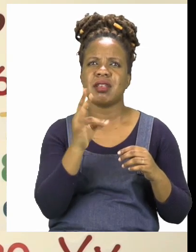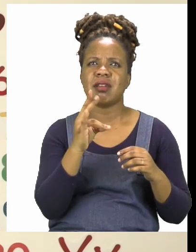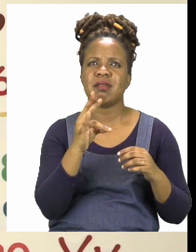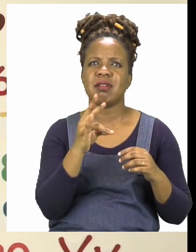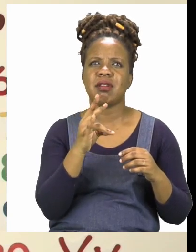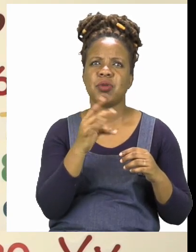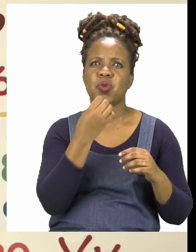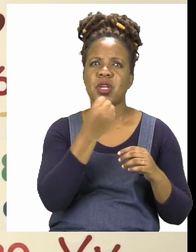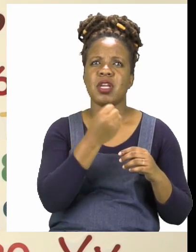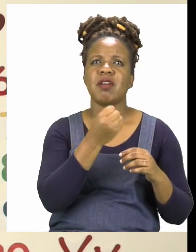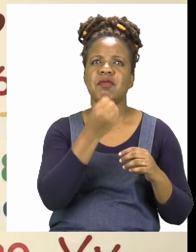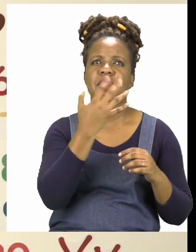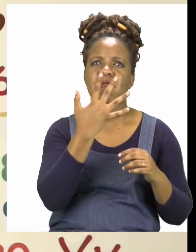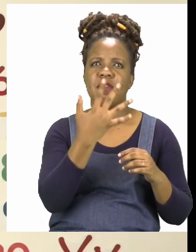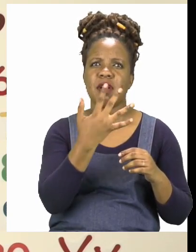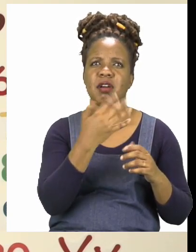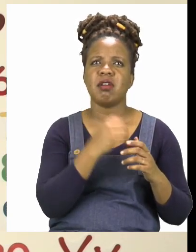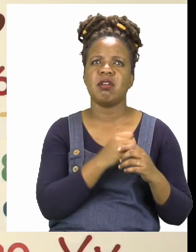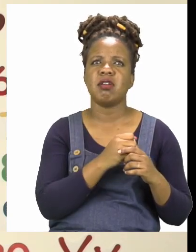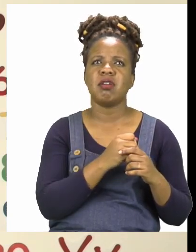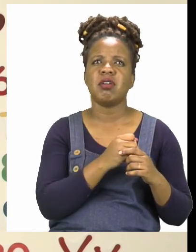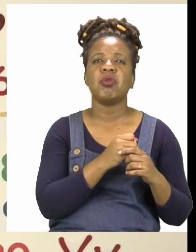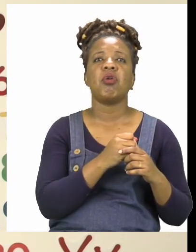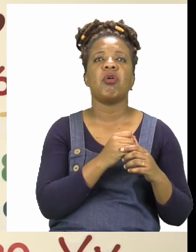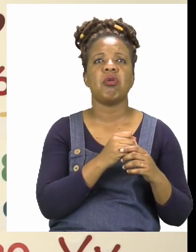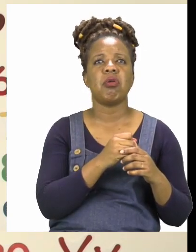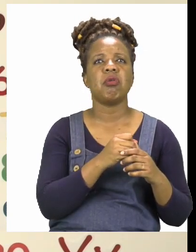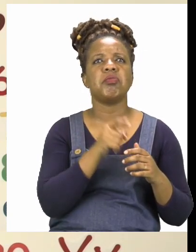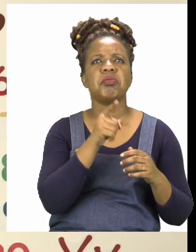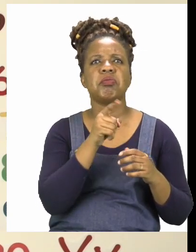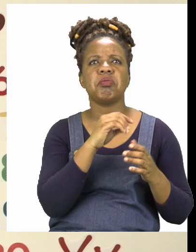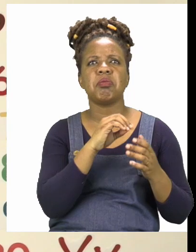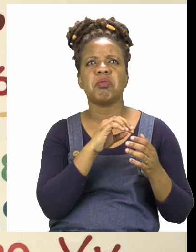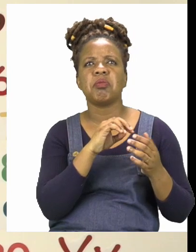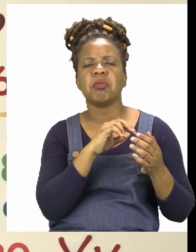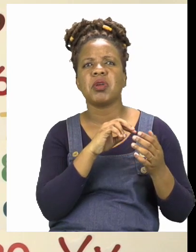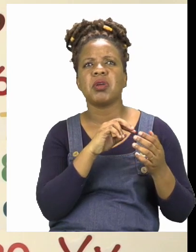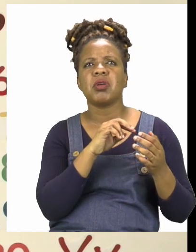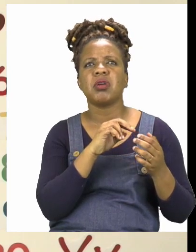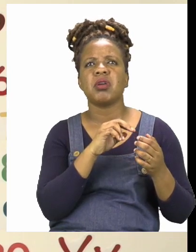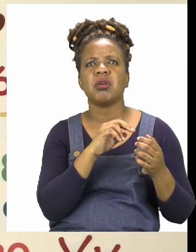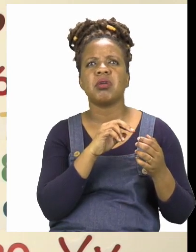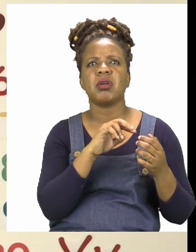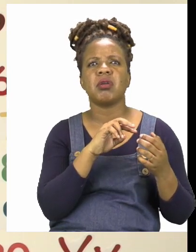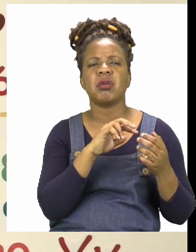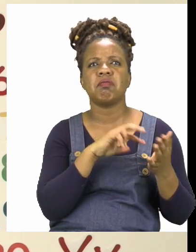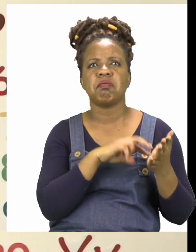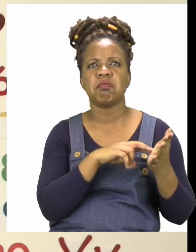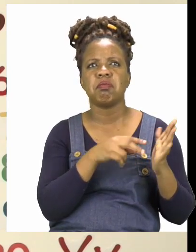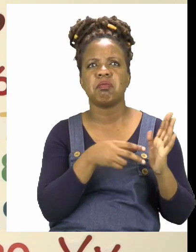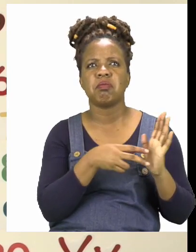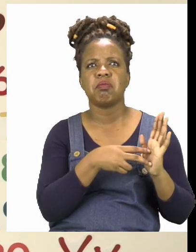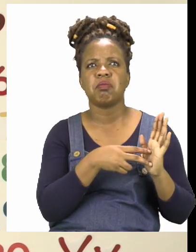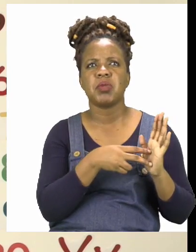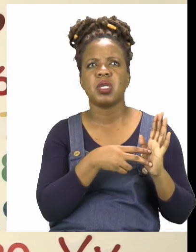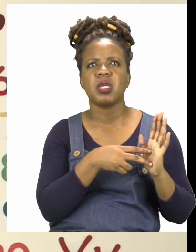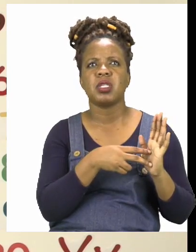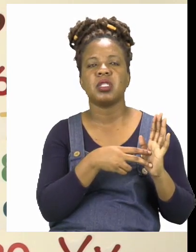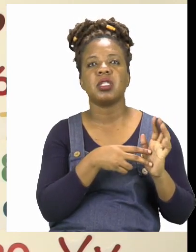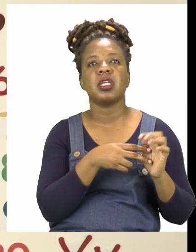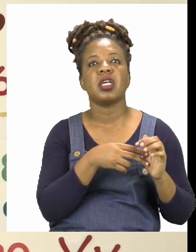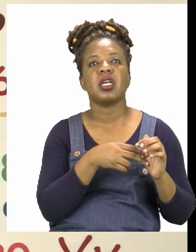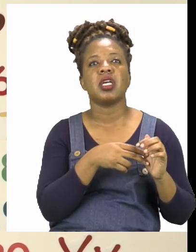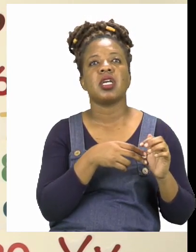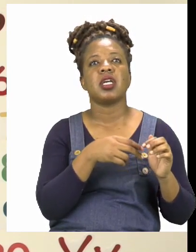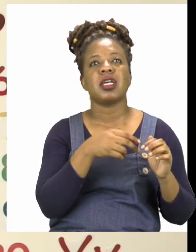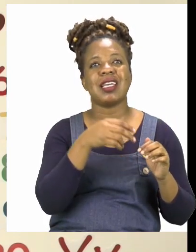now becomes 25. So we say 25 minutes, and instead of